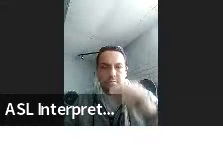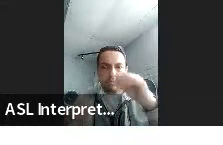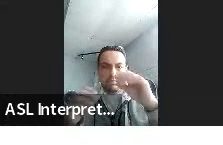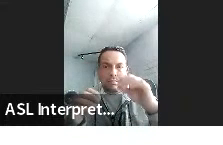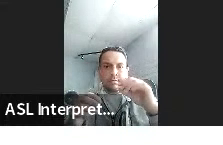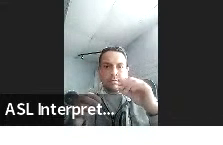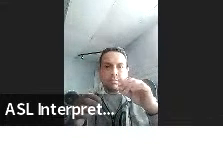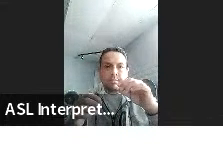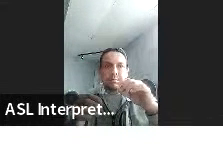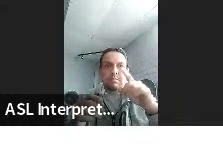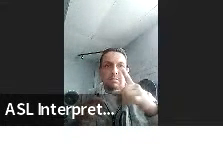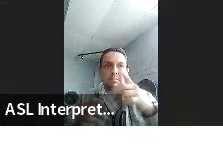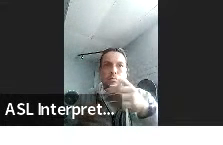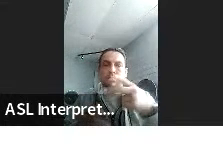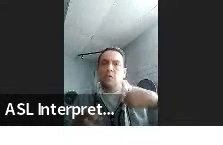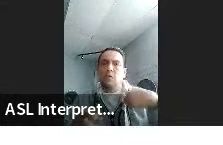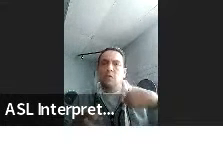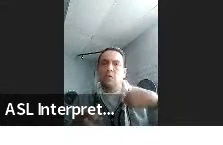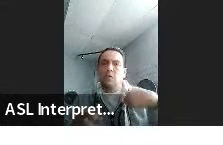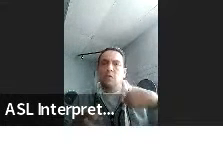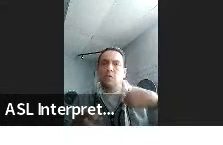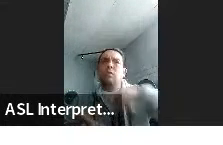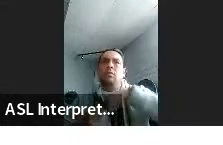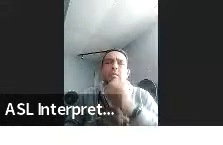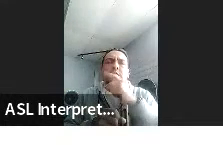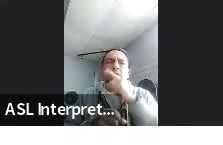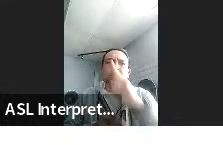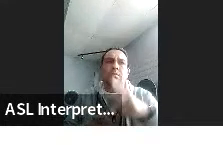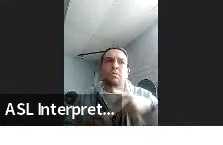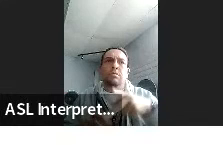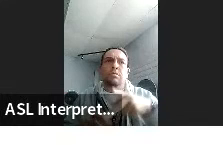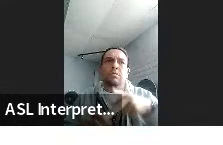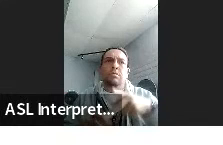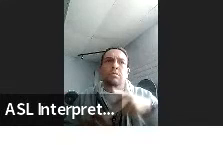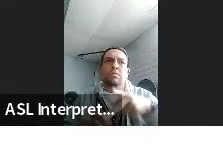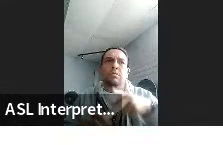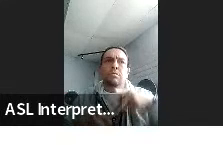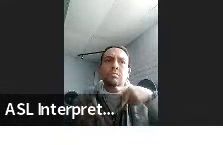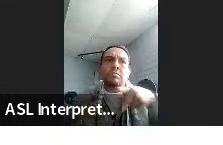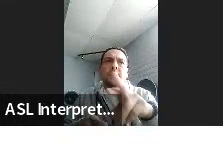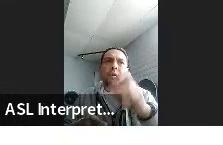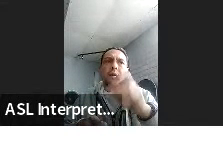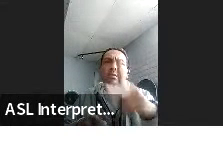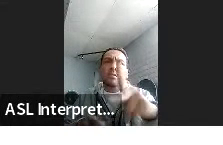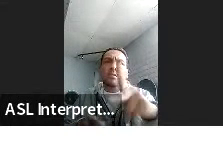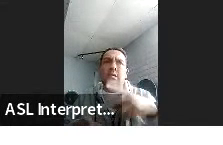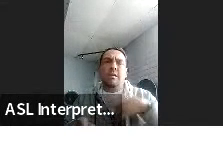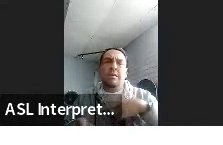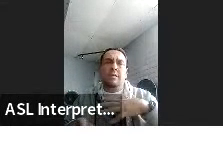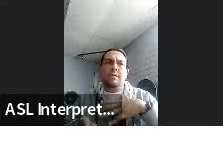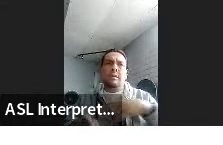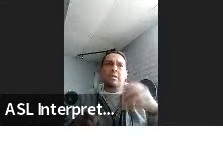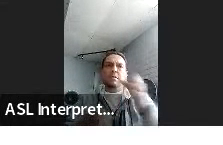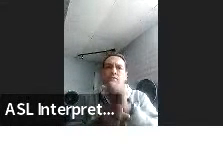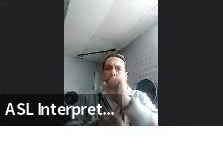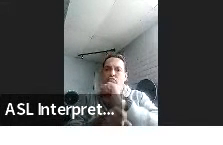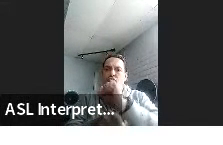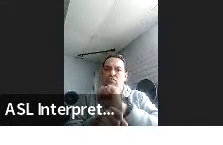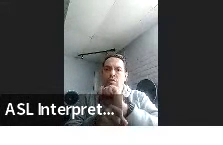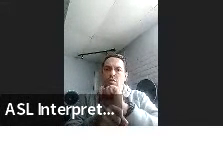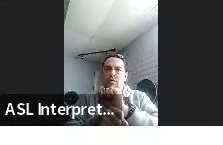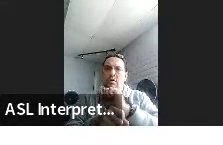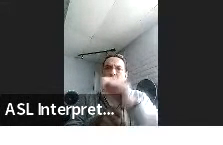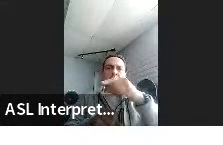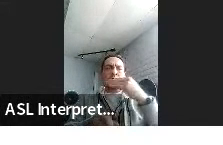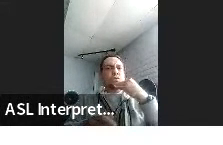that are currently restricted are allowed to operate. But making sure that we're still providing that you're a good neighbor, not having exterior signage,